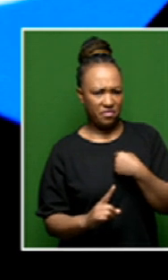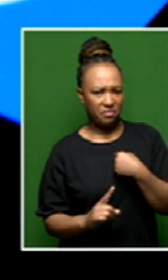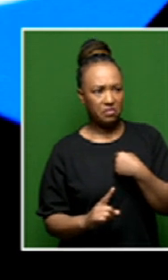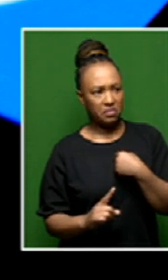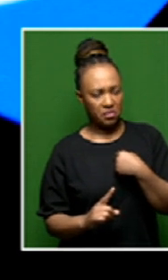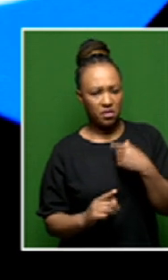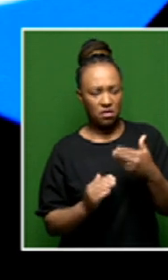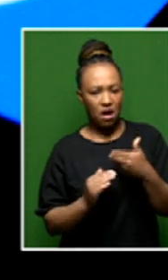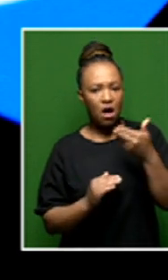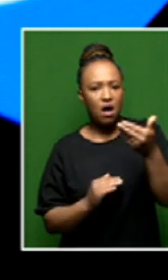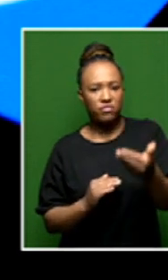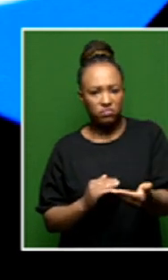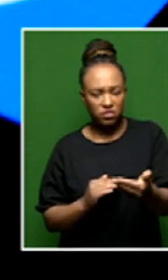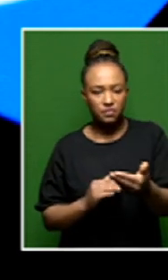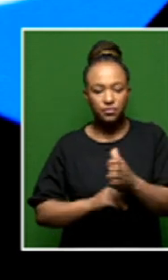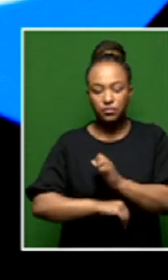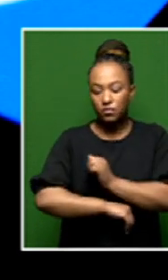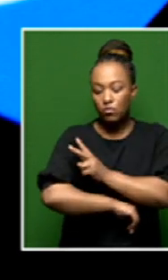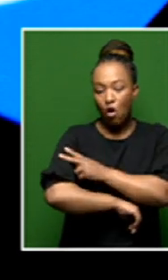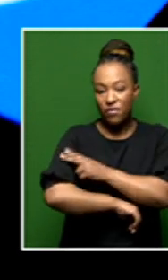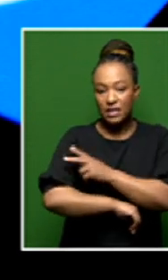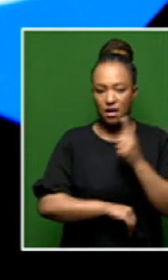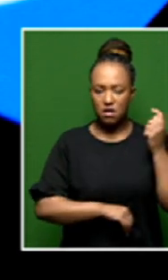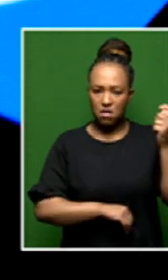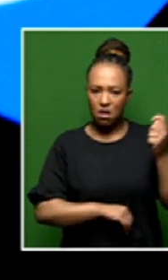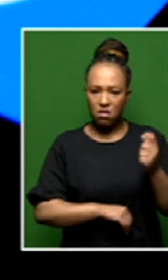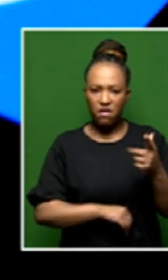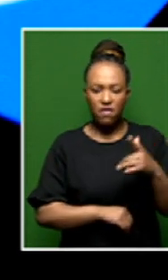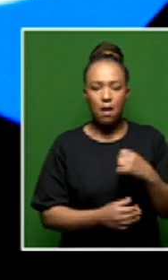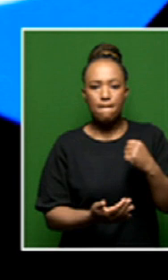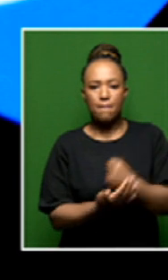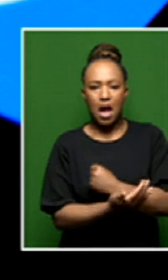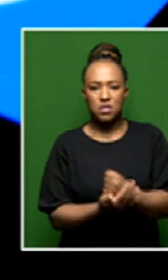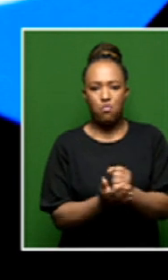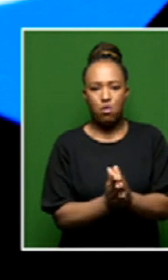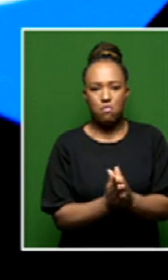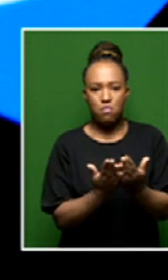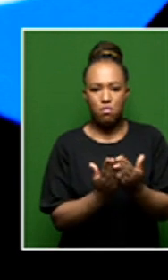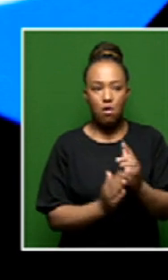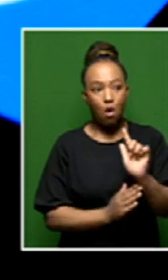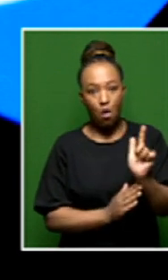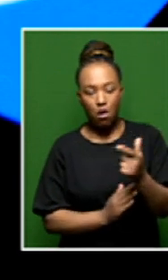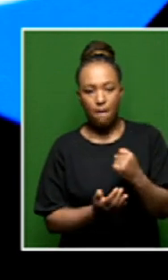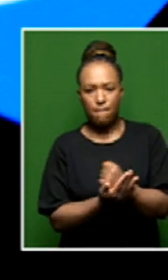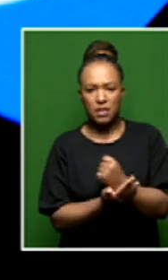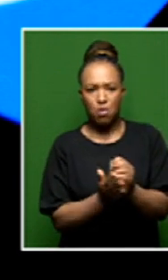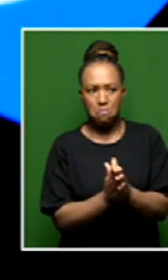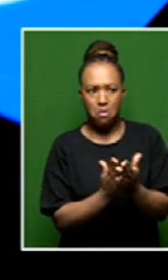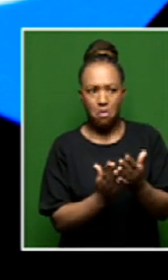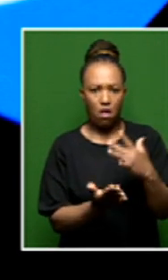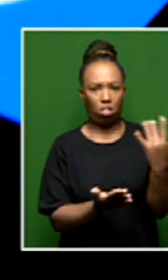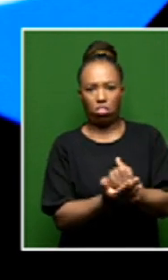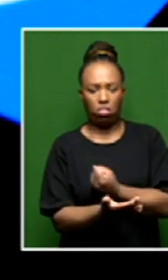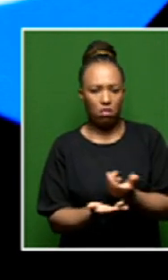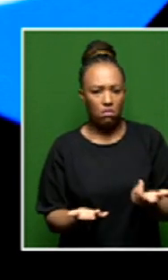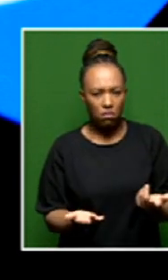Thereafter, the officials took my passport, or they took everyone who had tested positive's passports.